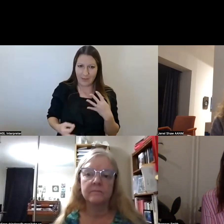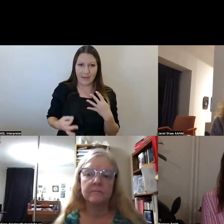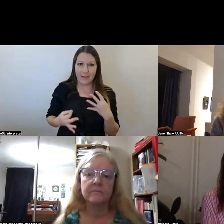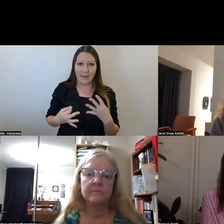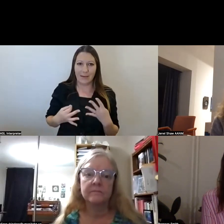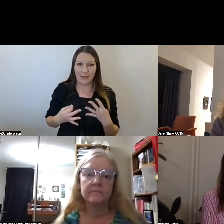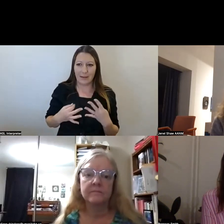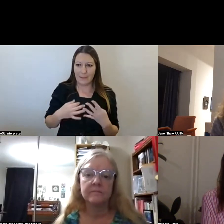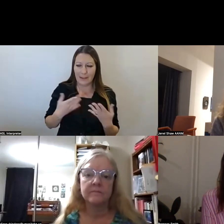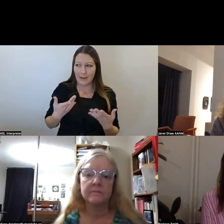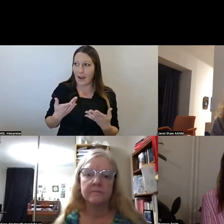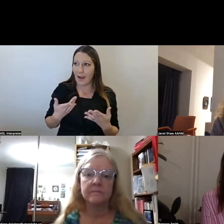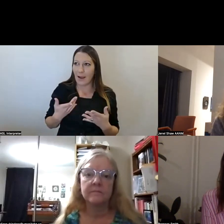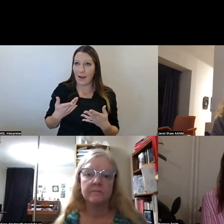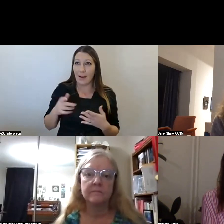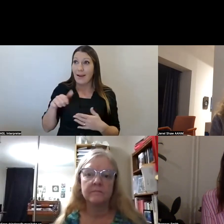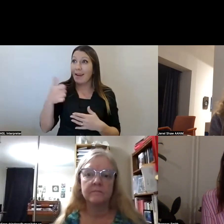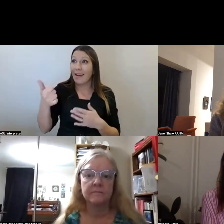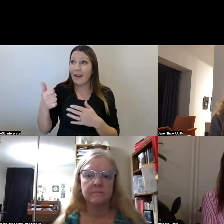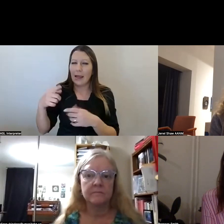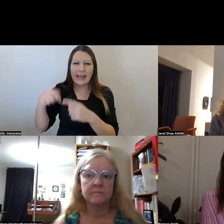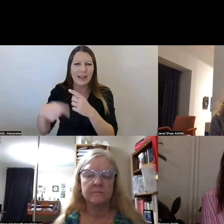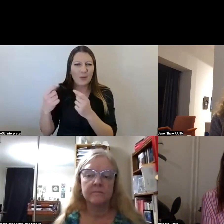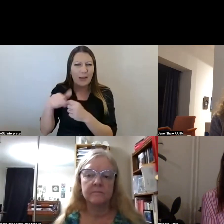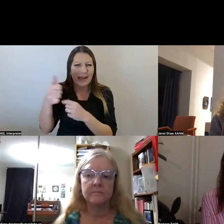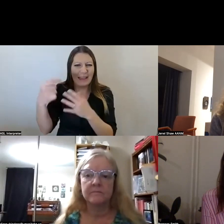that I can do,